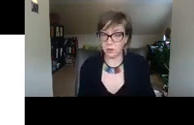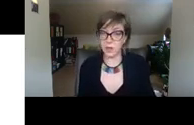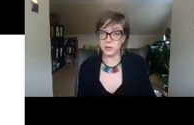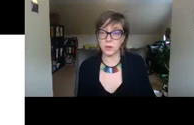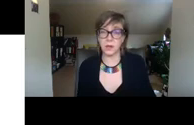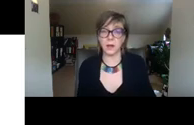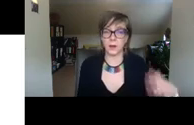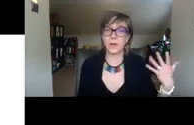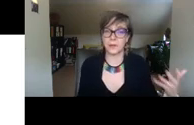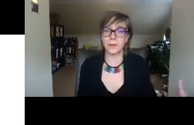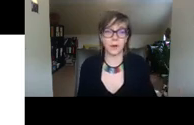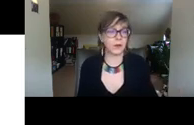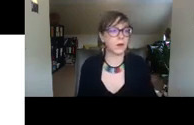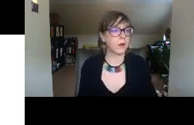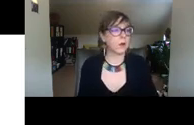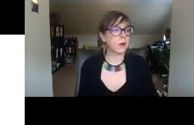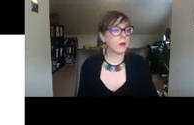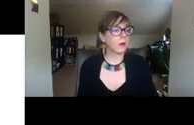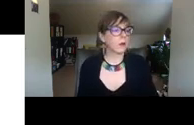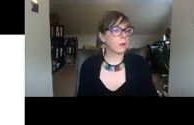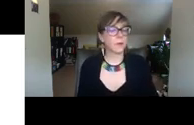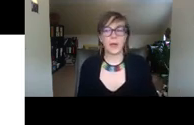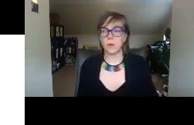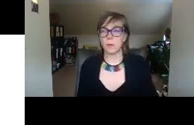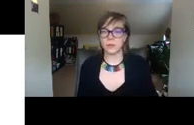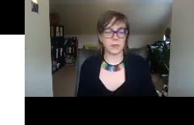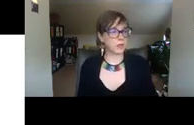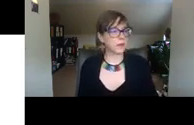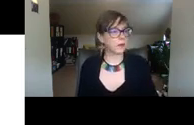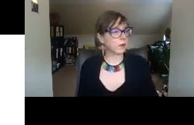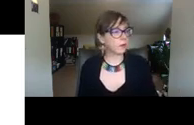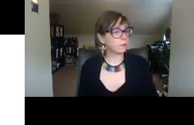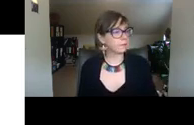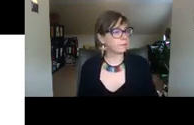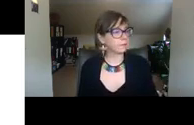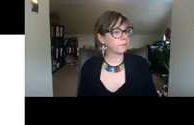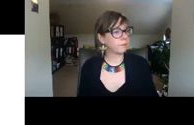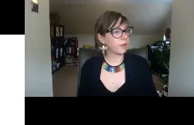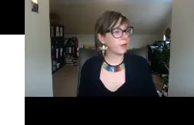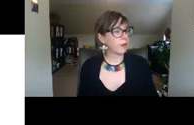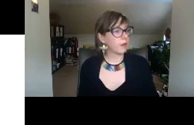is what they're answering and how they feel about it. And then we had one person that said they didn't know.